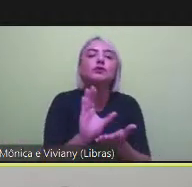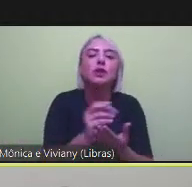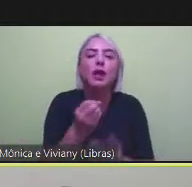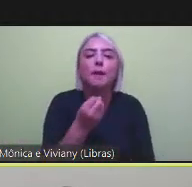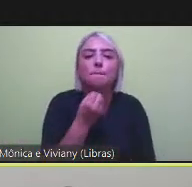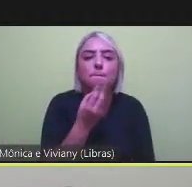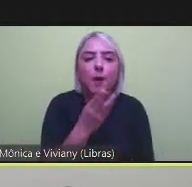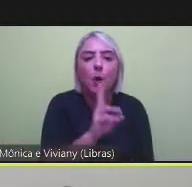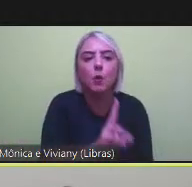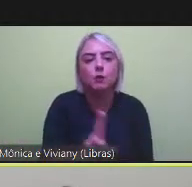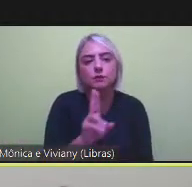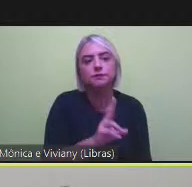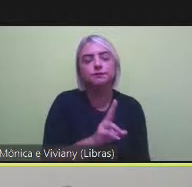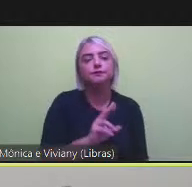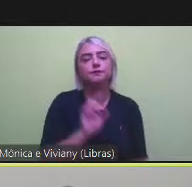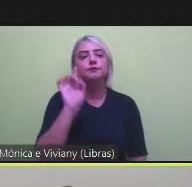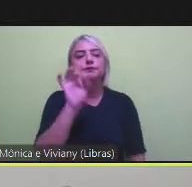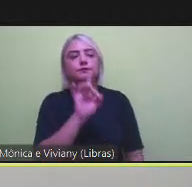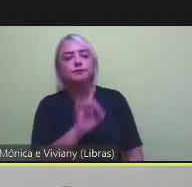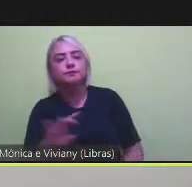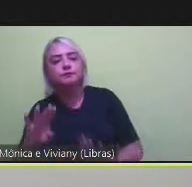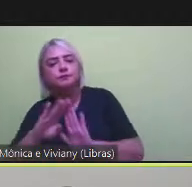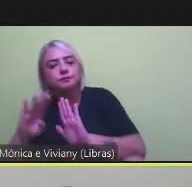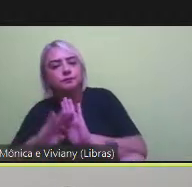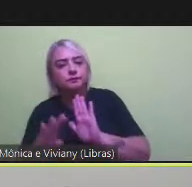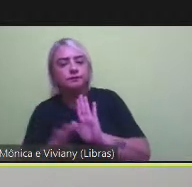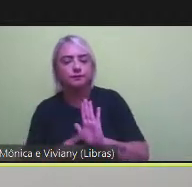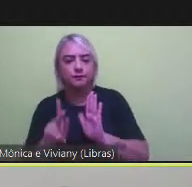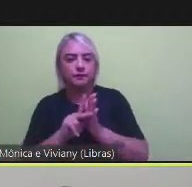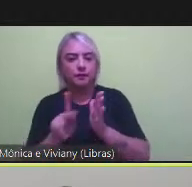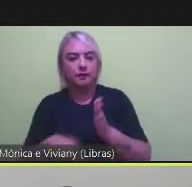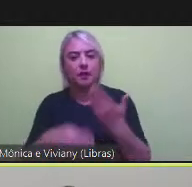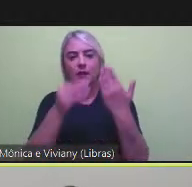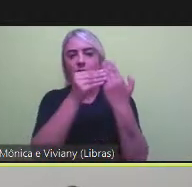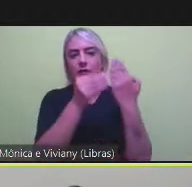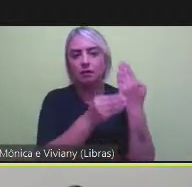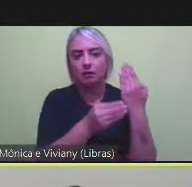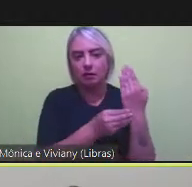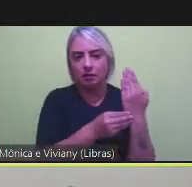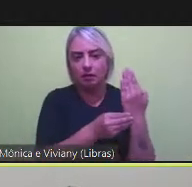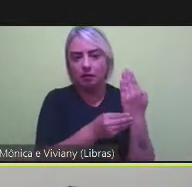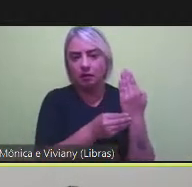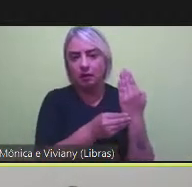this resource will be used. So each program has its